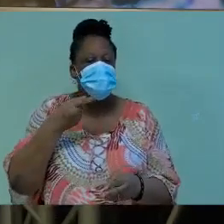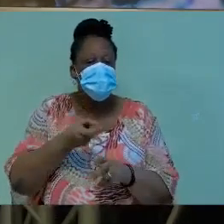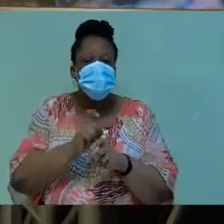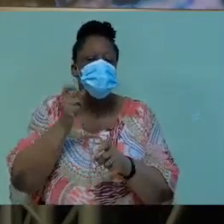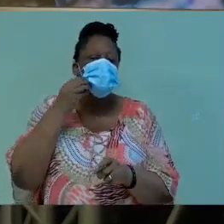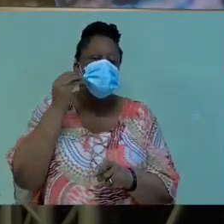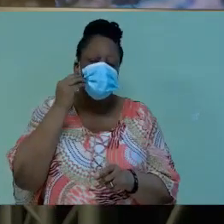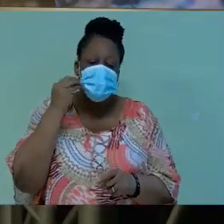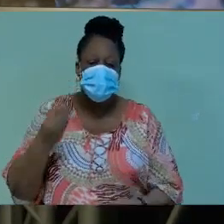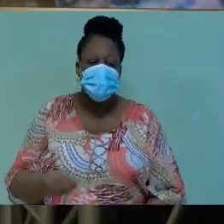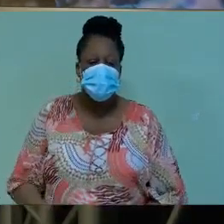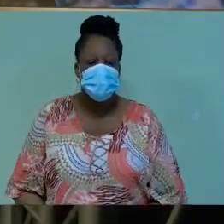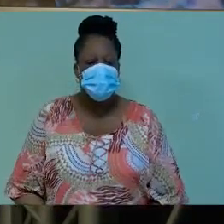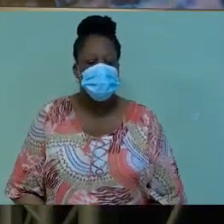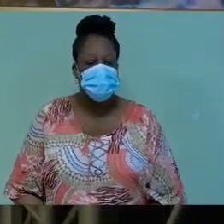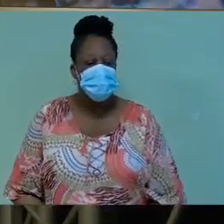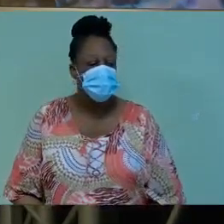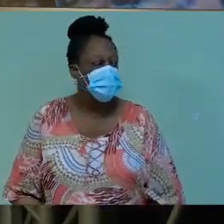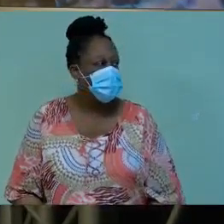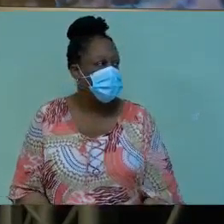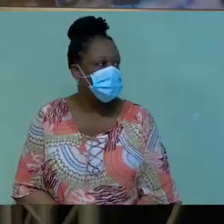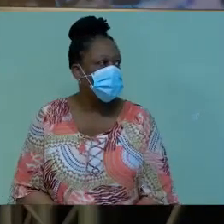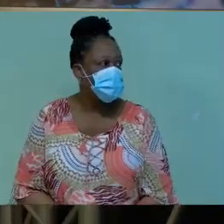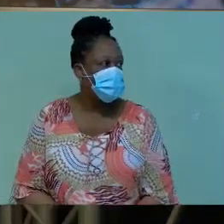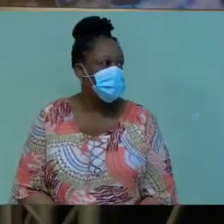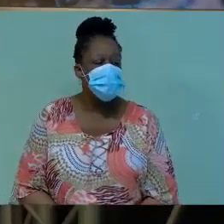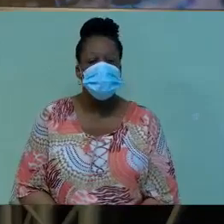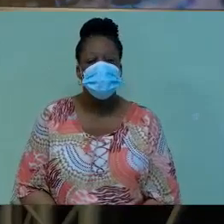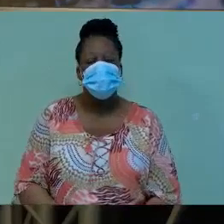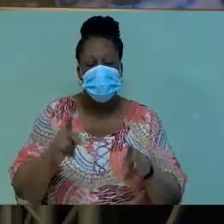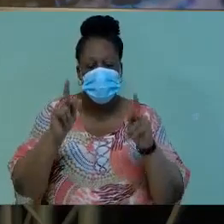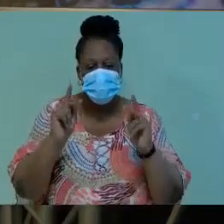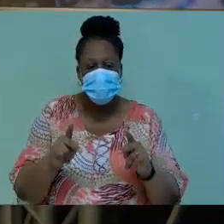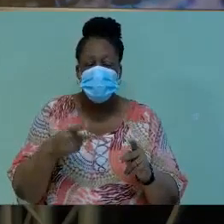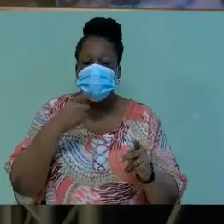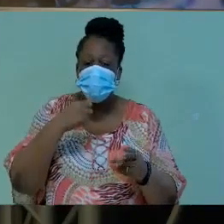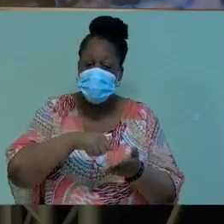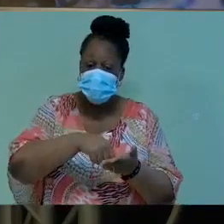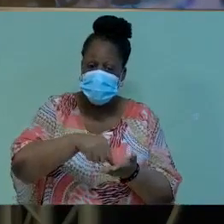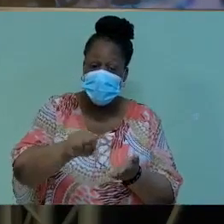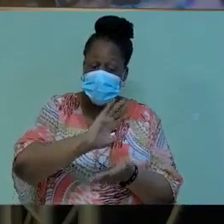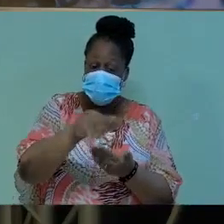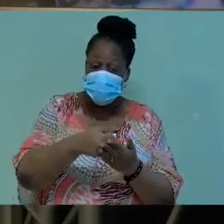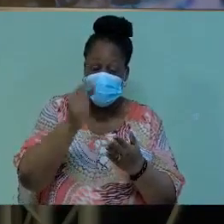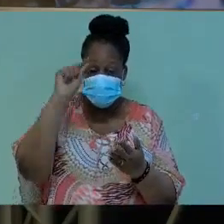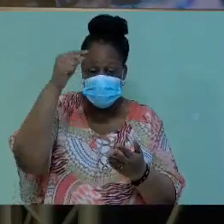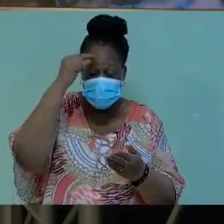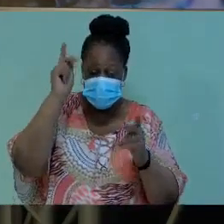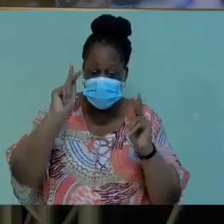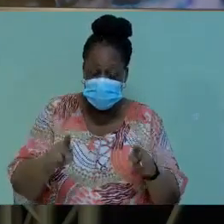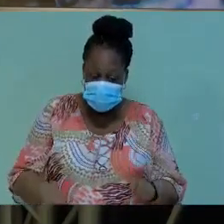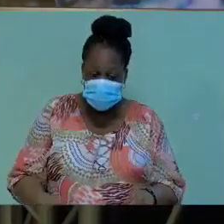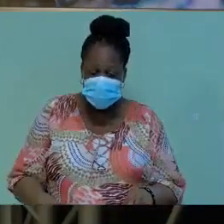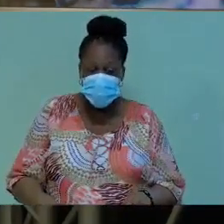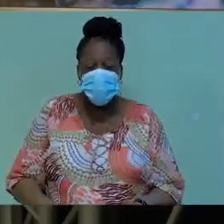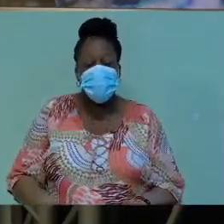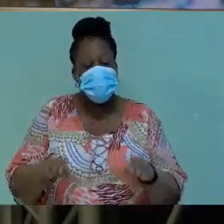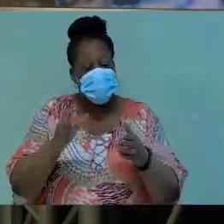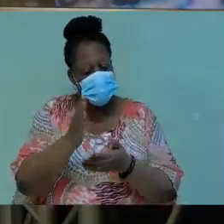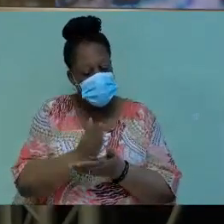from the Treasury Department were able to process salaries and wages doing all the functions from their home. And to me, that's a